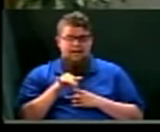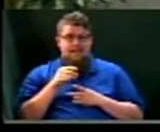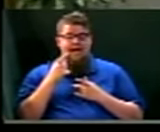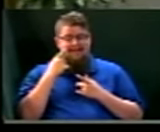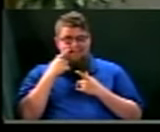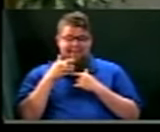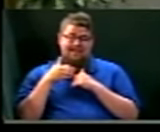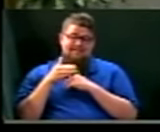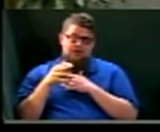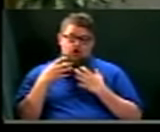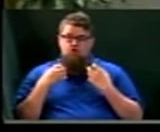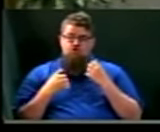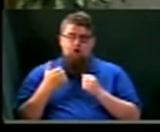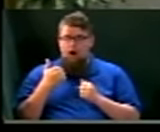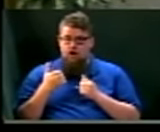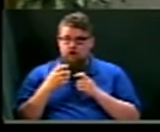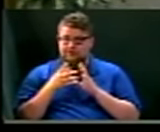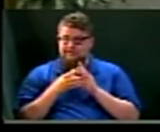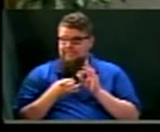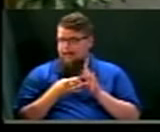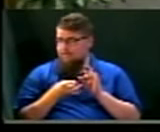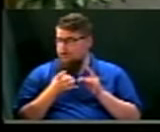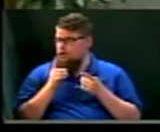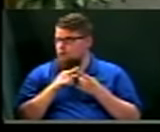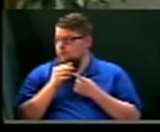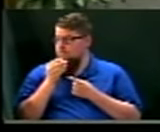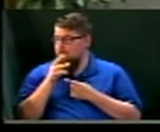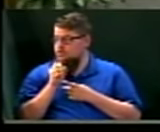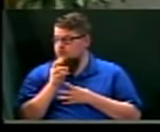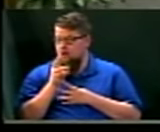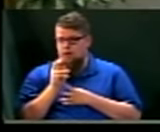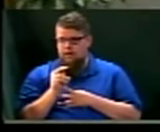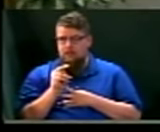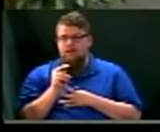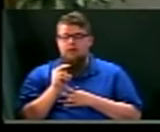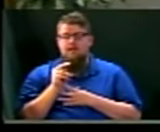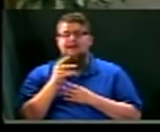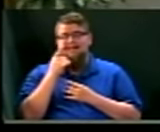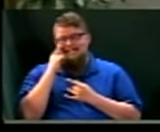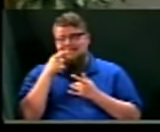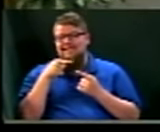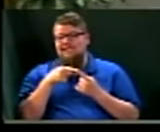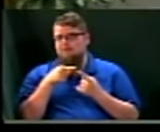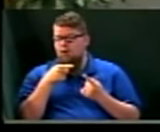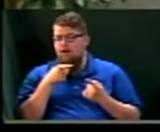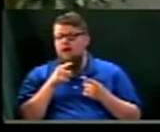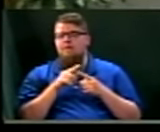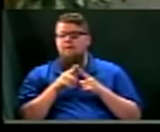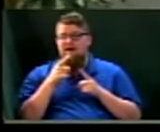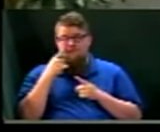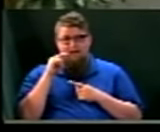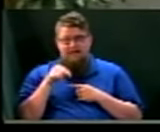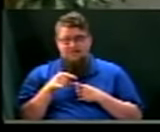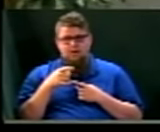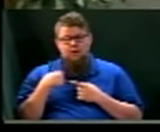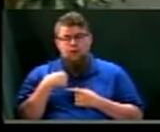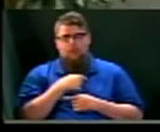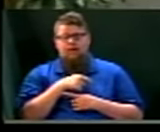stronger statement. But to Ms. Owens, I mean, to Ms. Fugit's point, we need, I mean, I don't mind